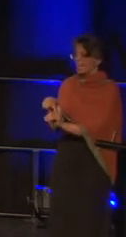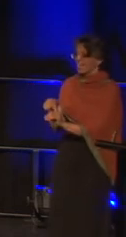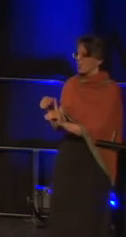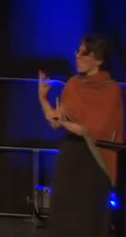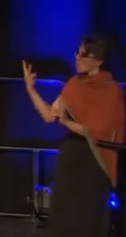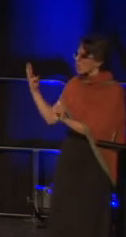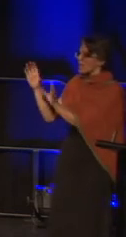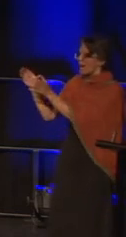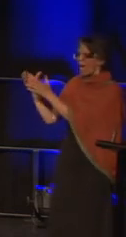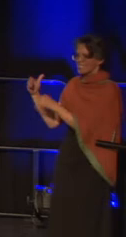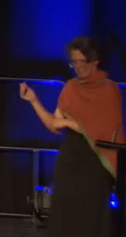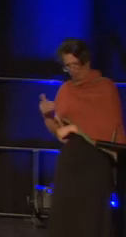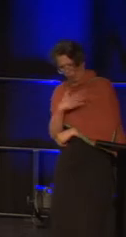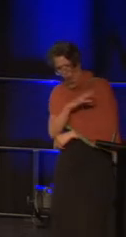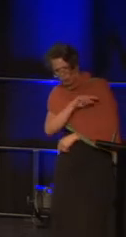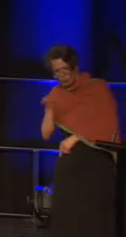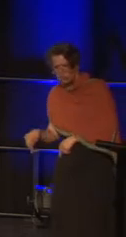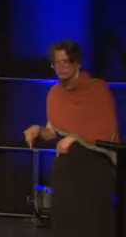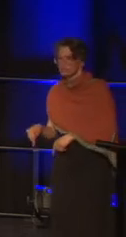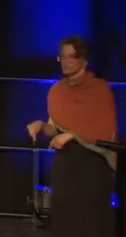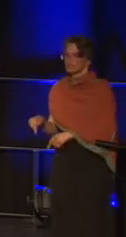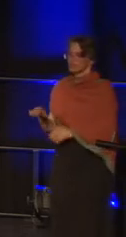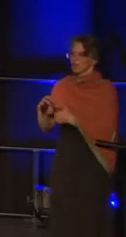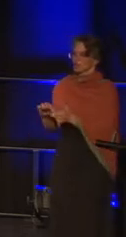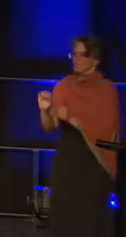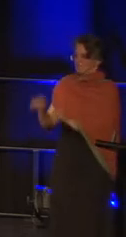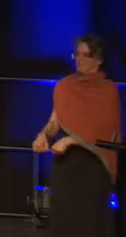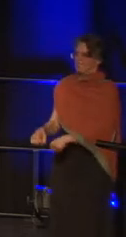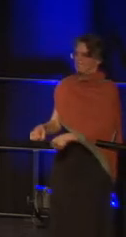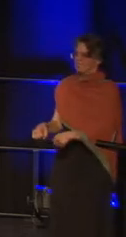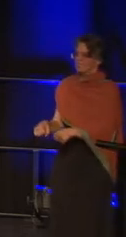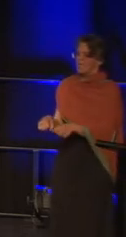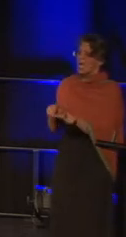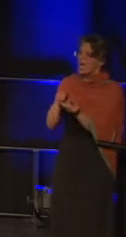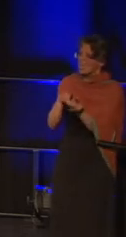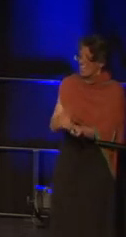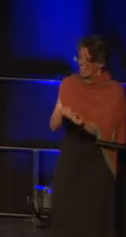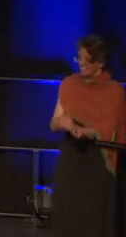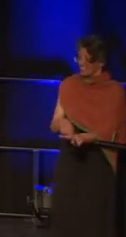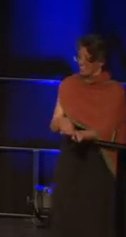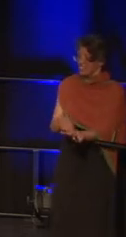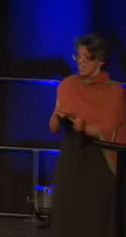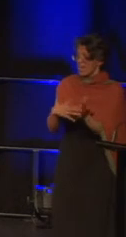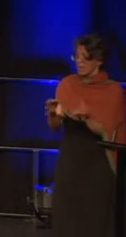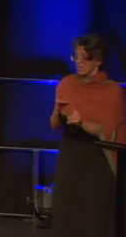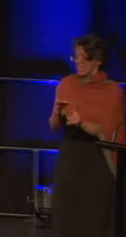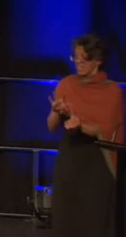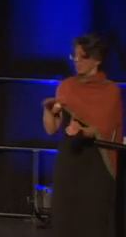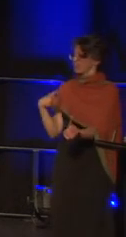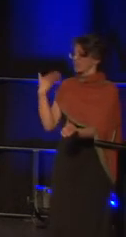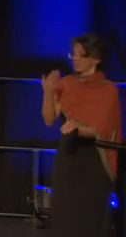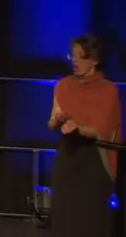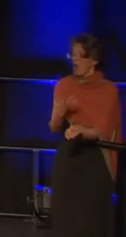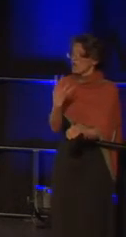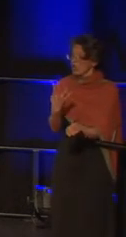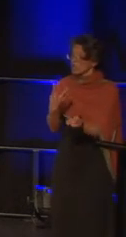got two 23-year-olds in line to become MPs, the youngest MP in 42 years, because we believe truly that